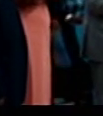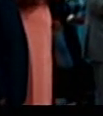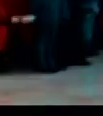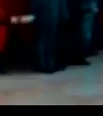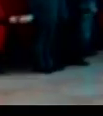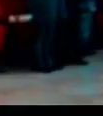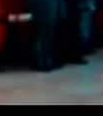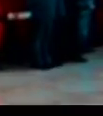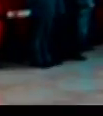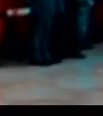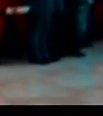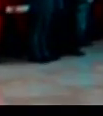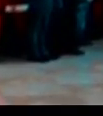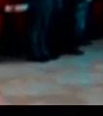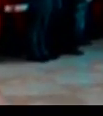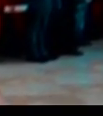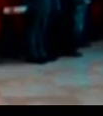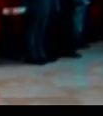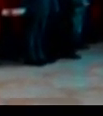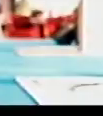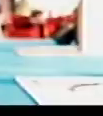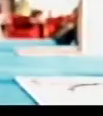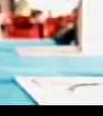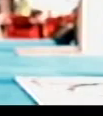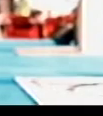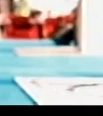Christ tonight.